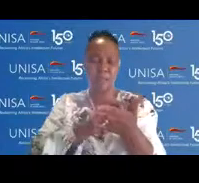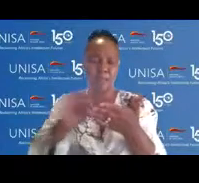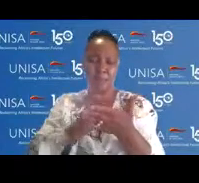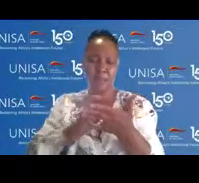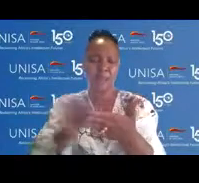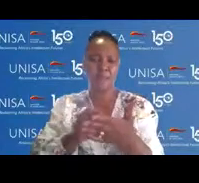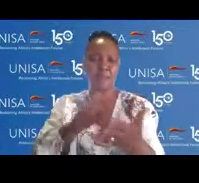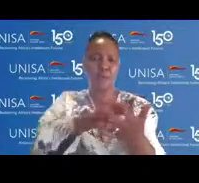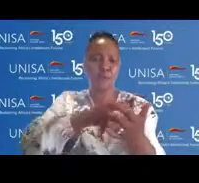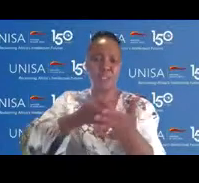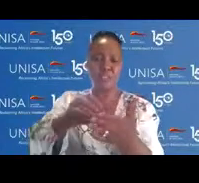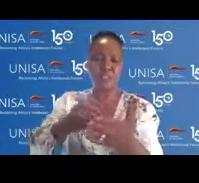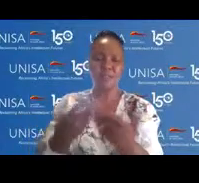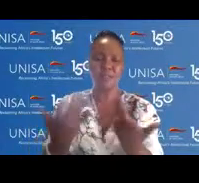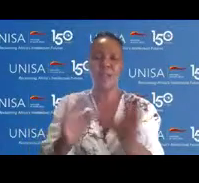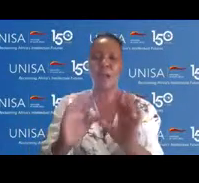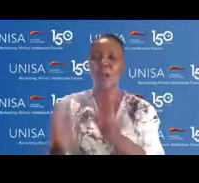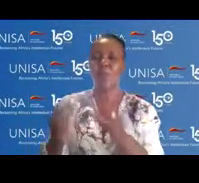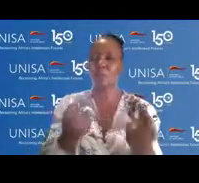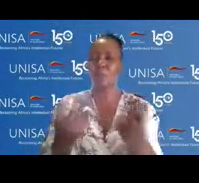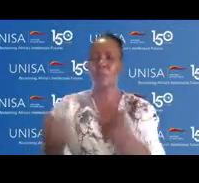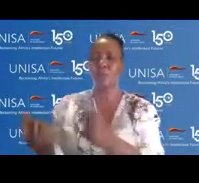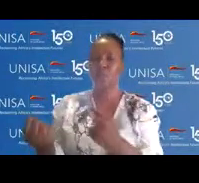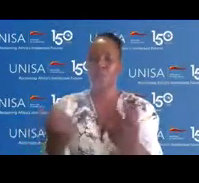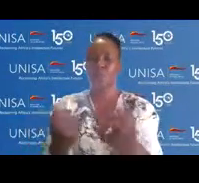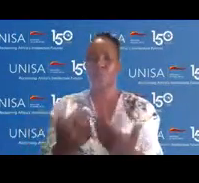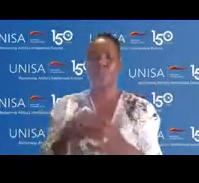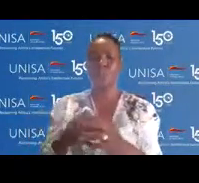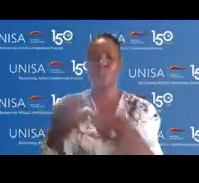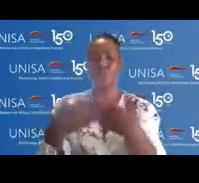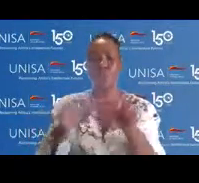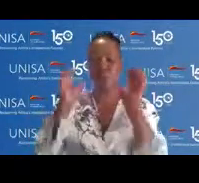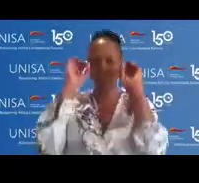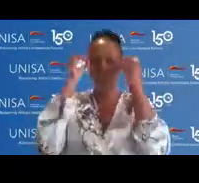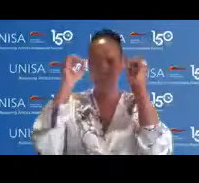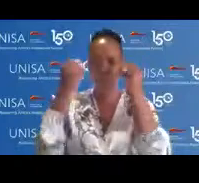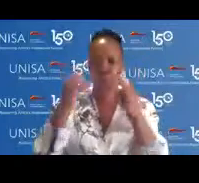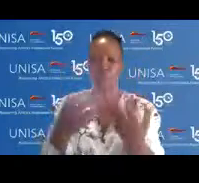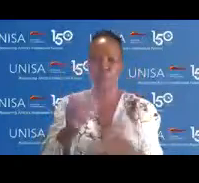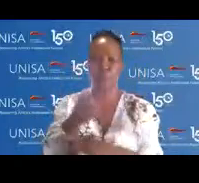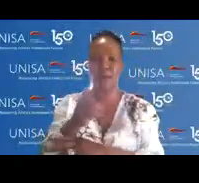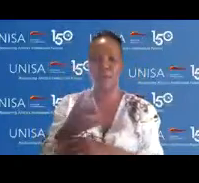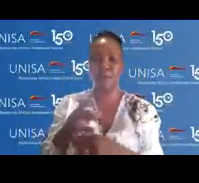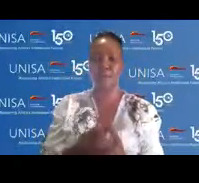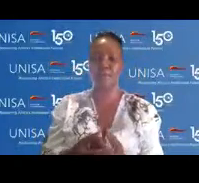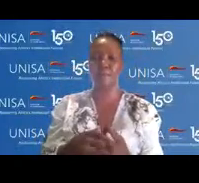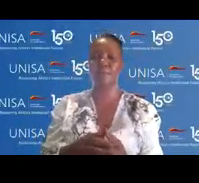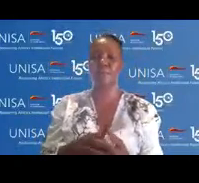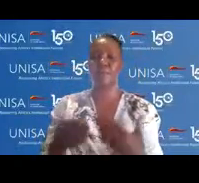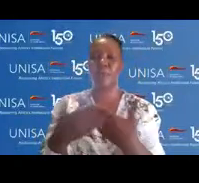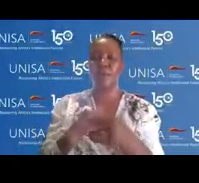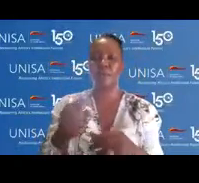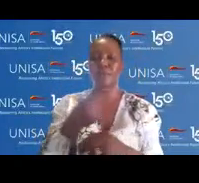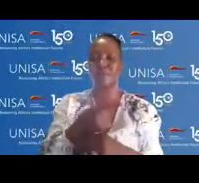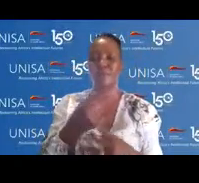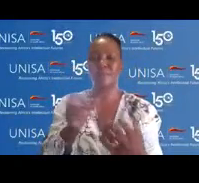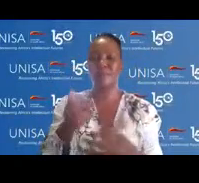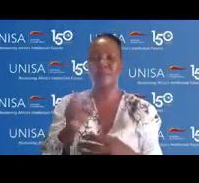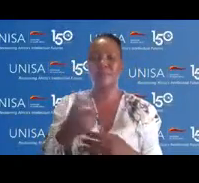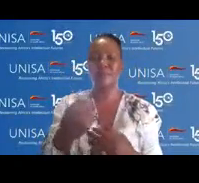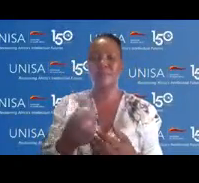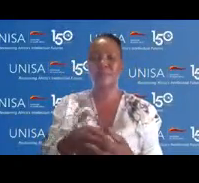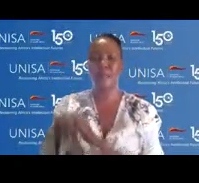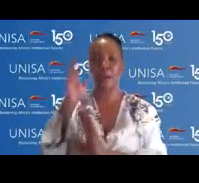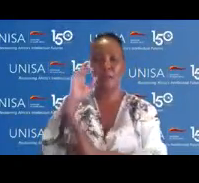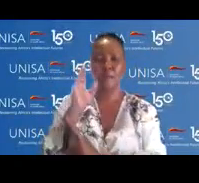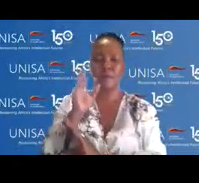cookies? So let me open Google Chrome again. All right, I'm just going to open this one. Okay, it's probably remembering where I was.